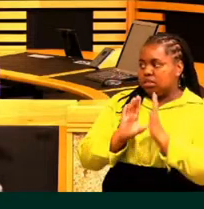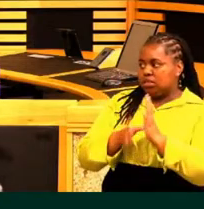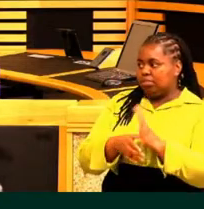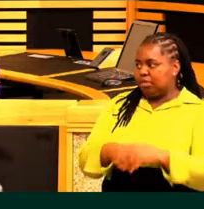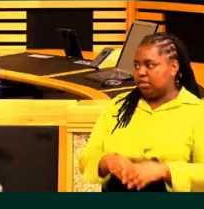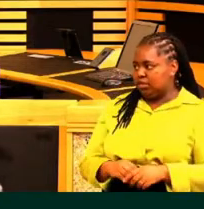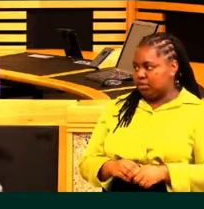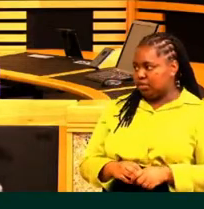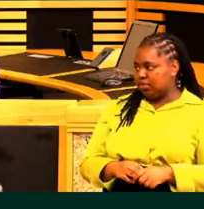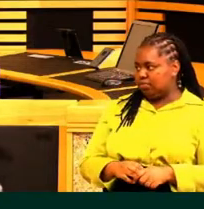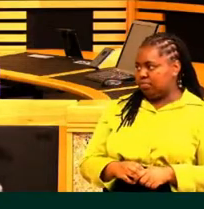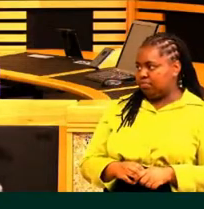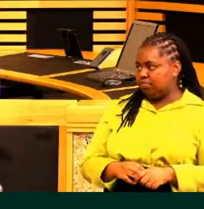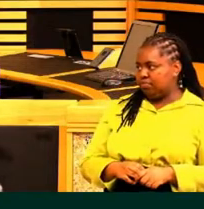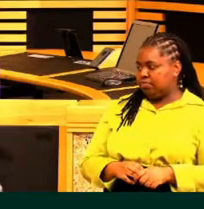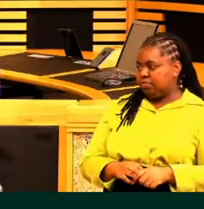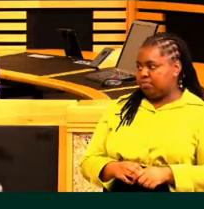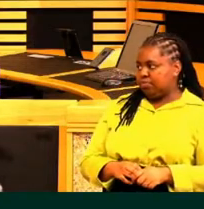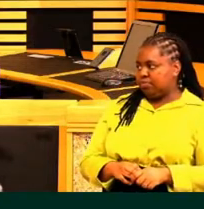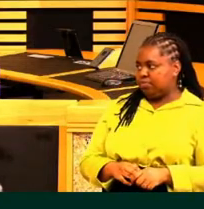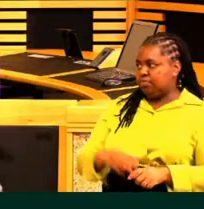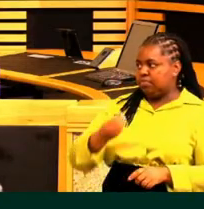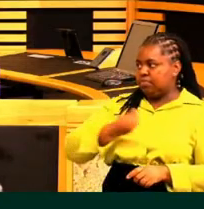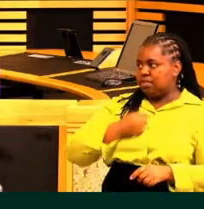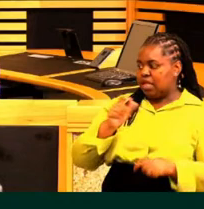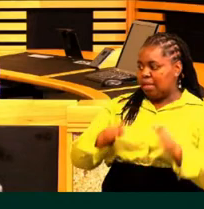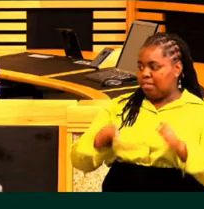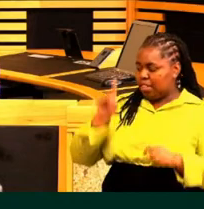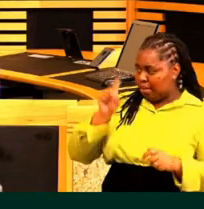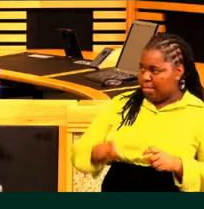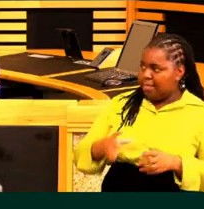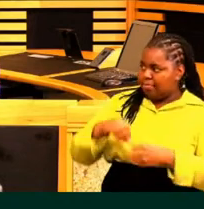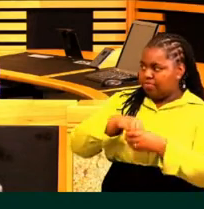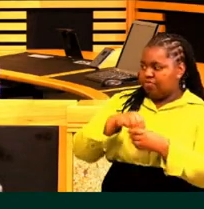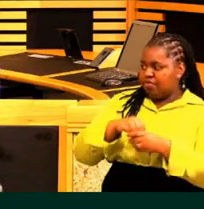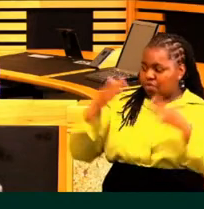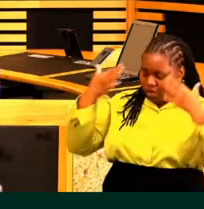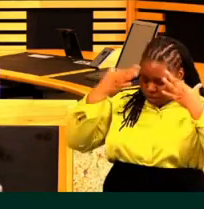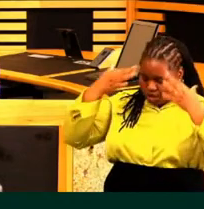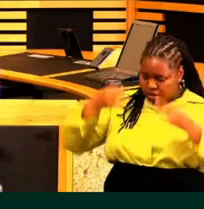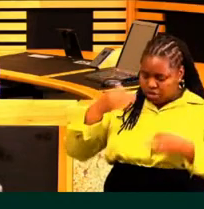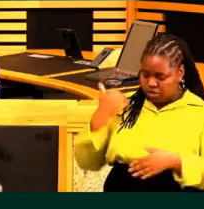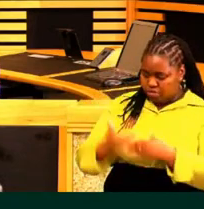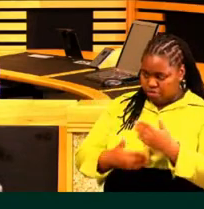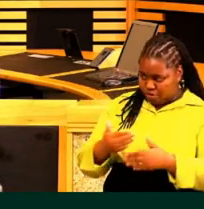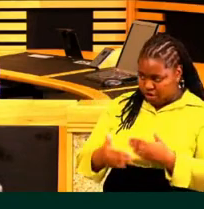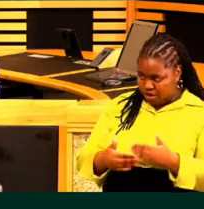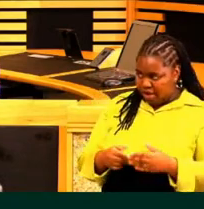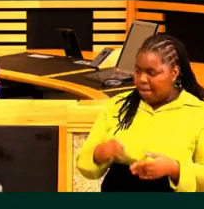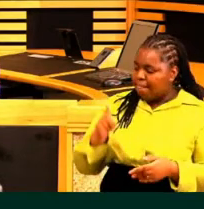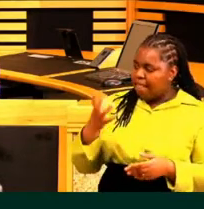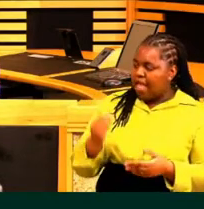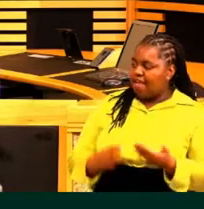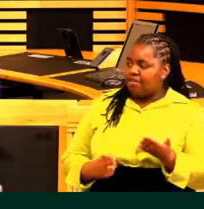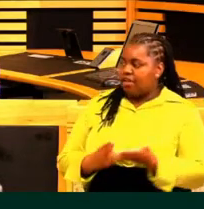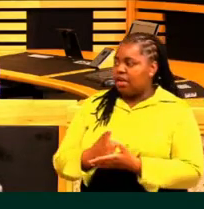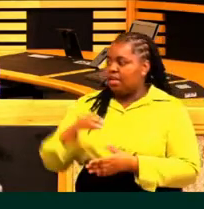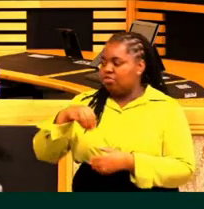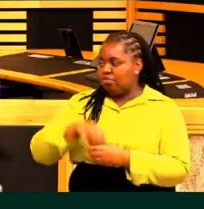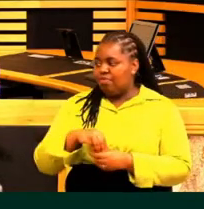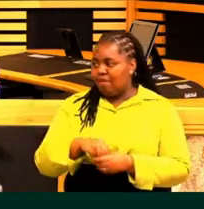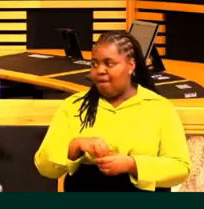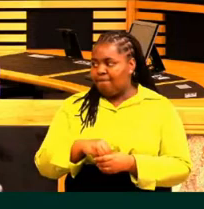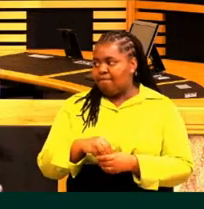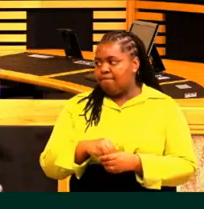disabilities young people must be involved in the decision-making processes they have a right to be involved in the